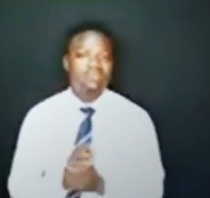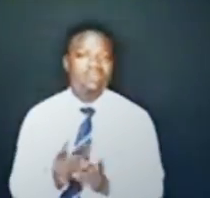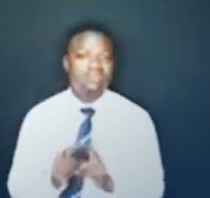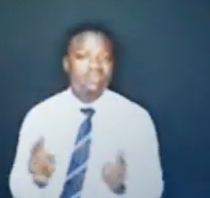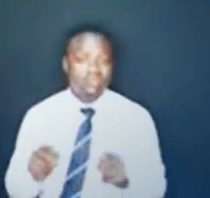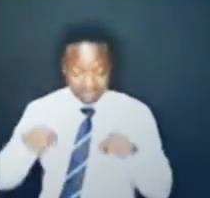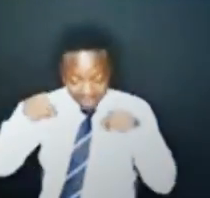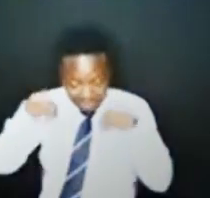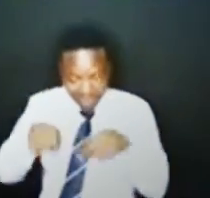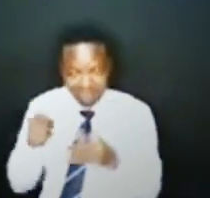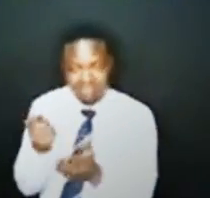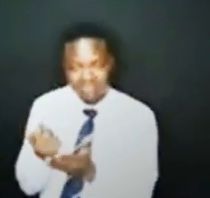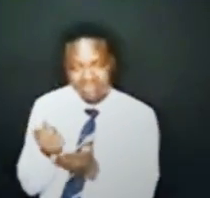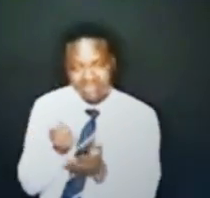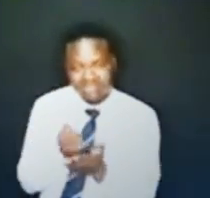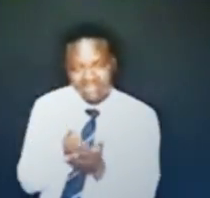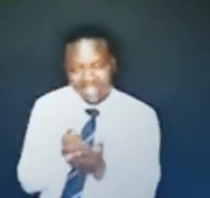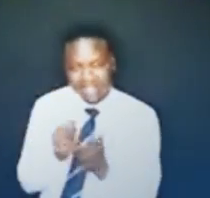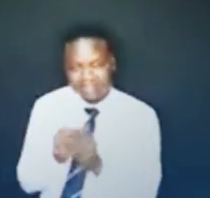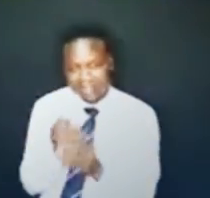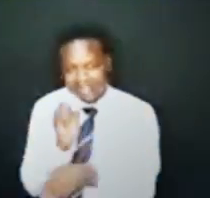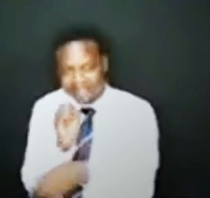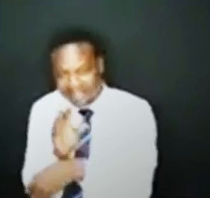start discussing breaking free from